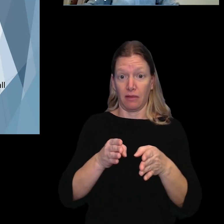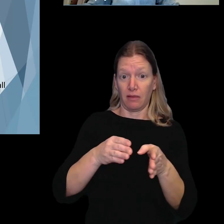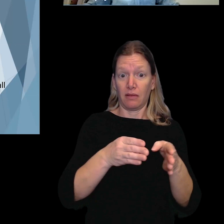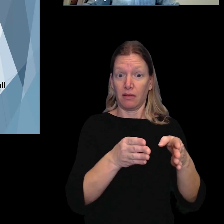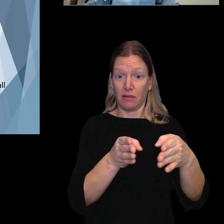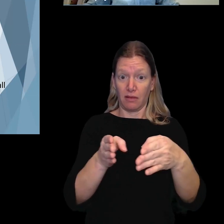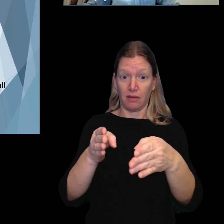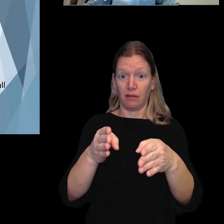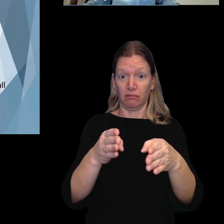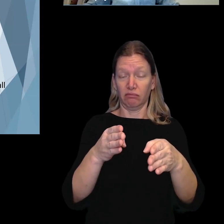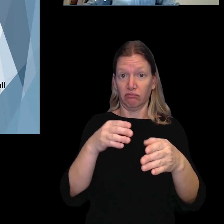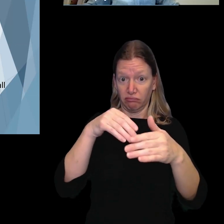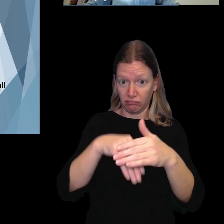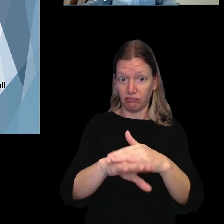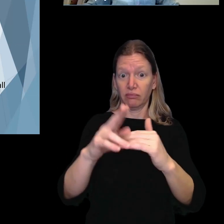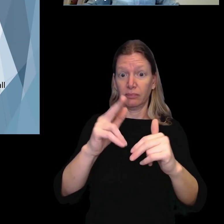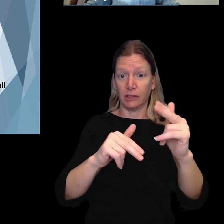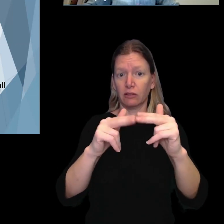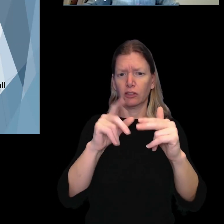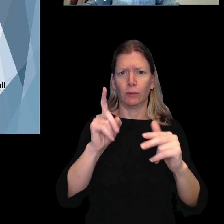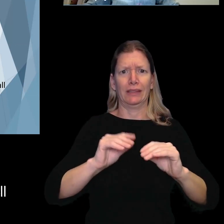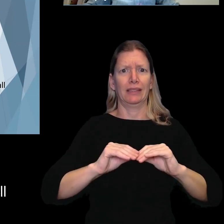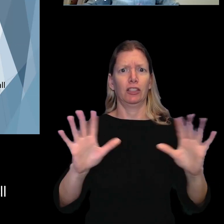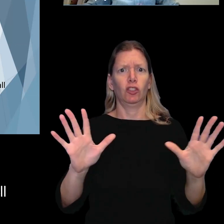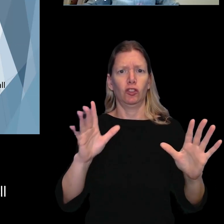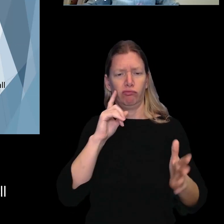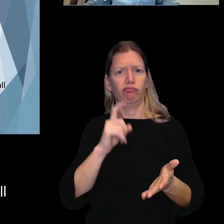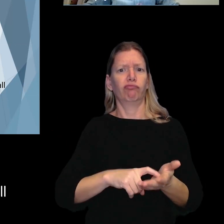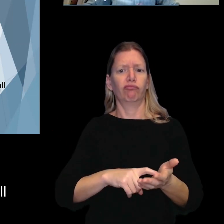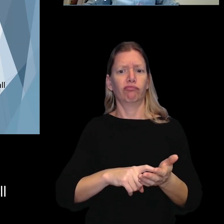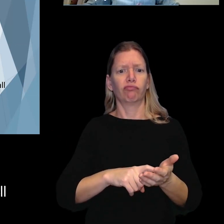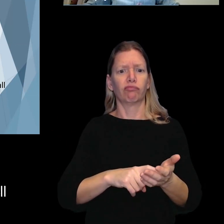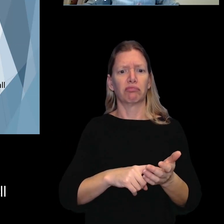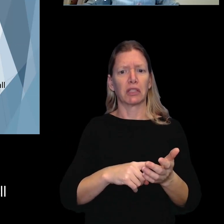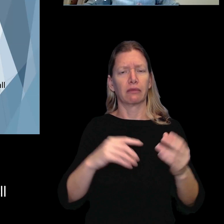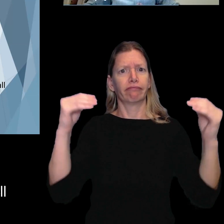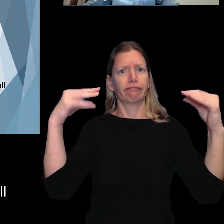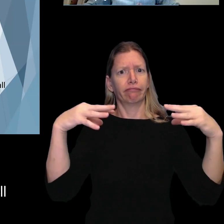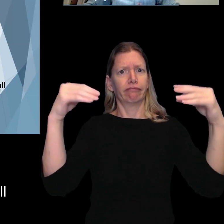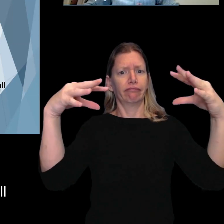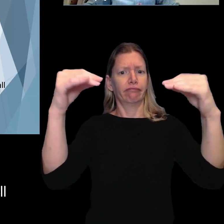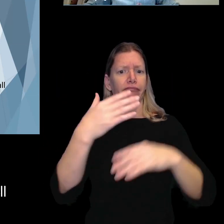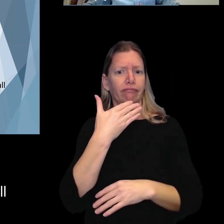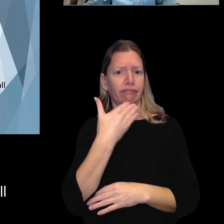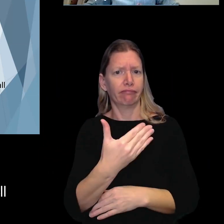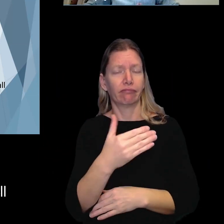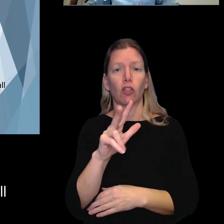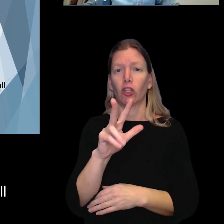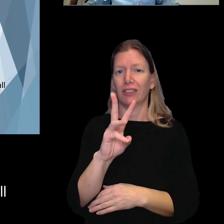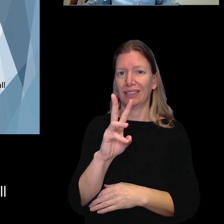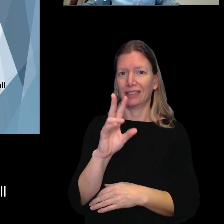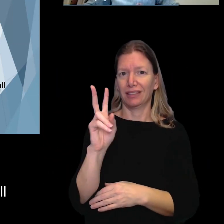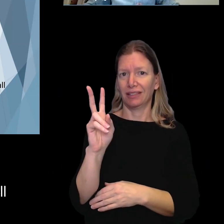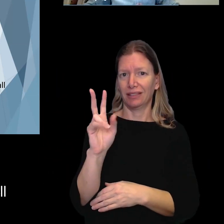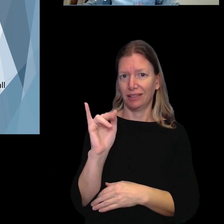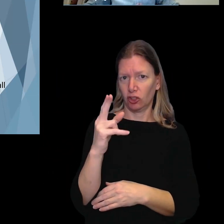The path to the accessible entrance to the building should be clearly marked and well lit, and at least